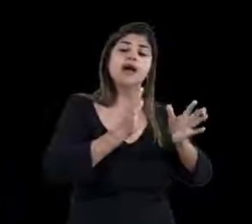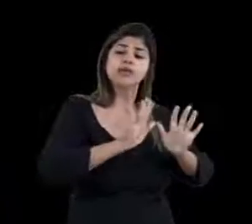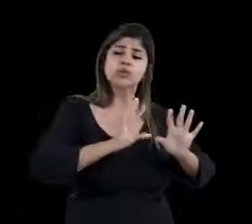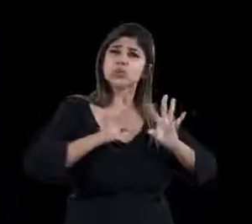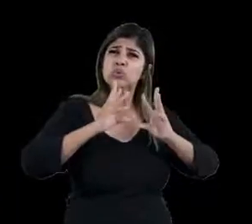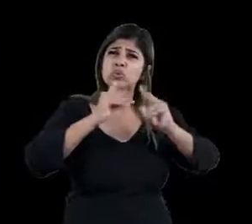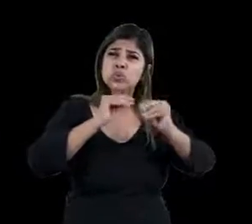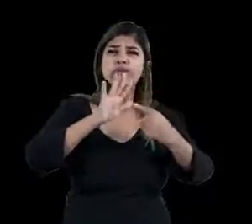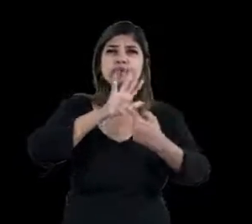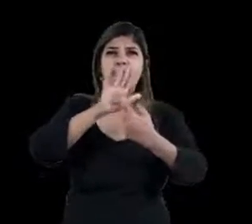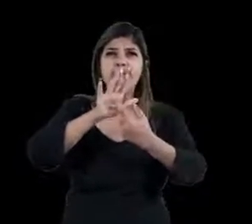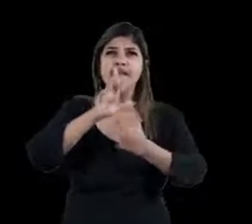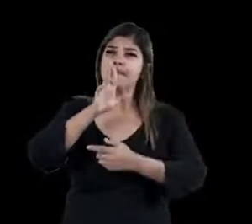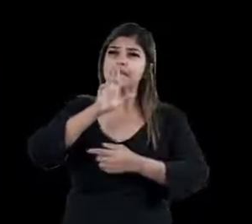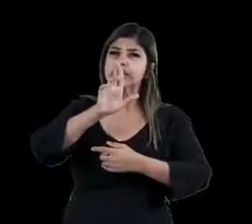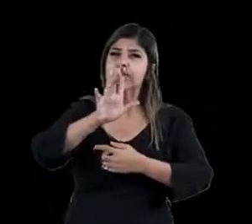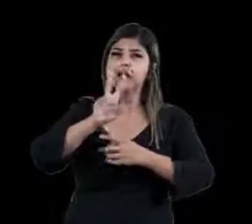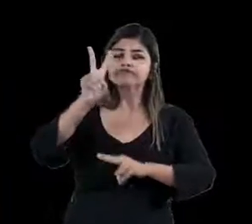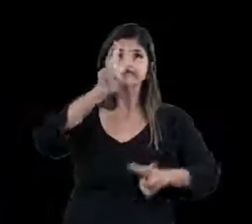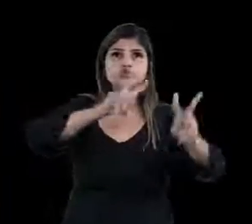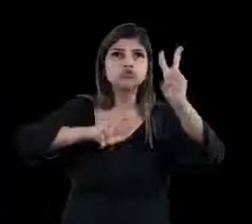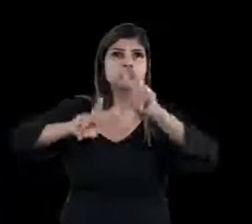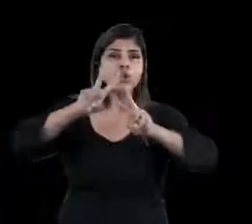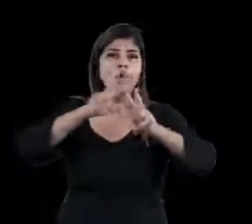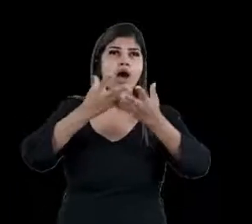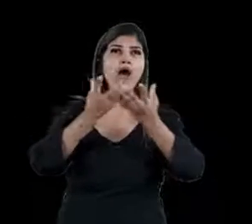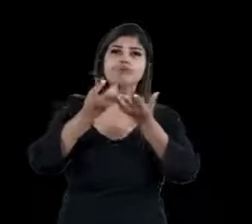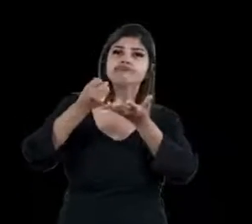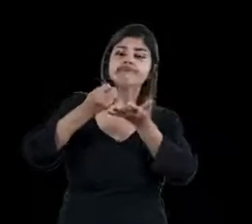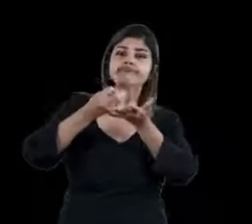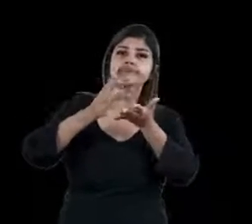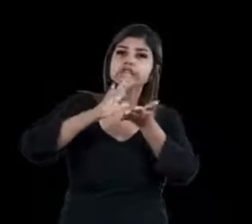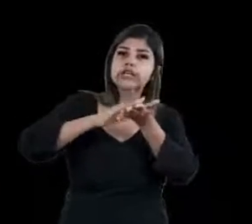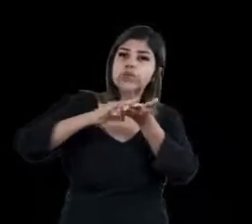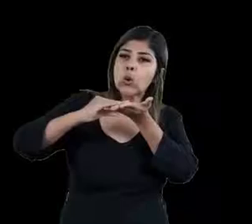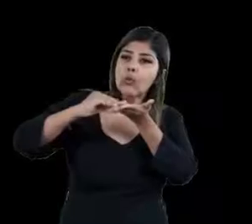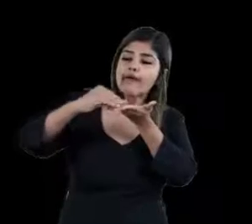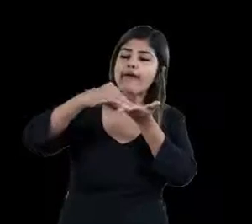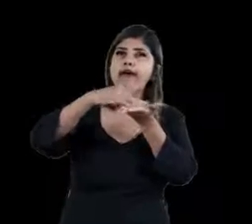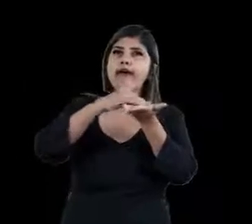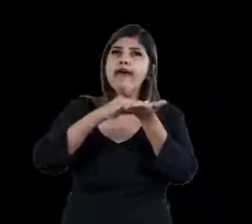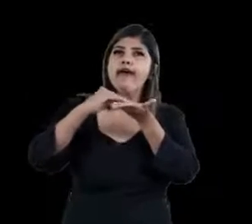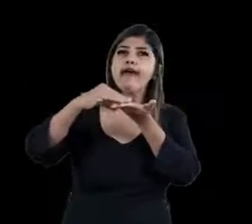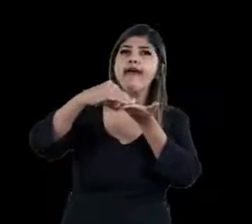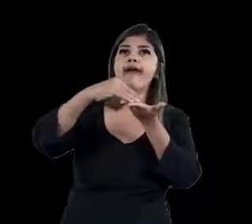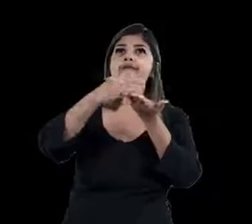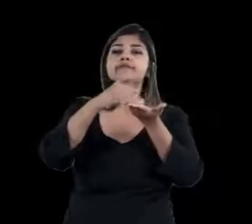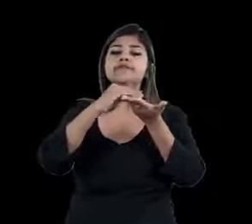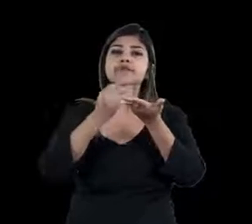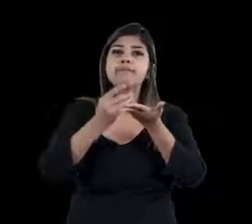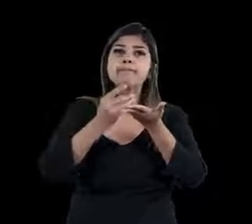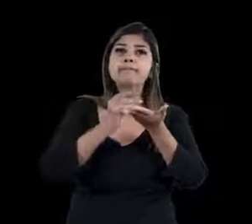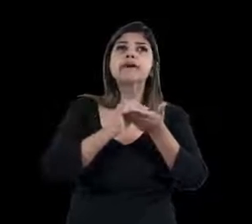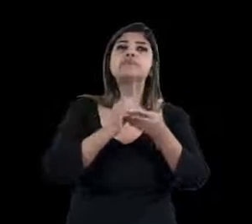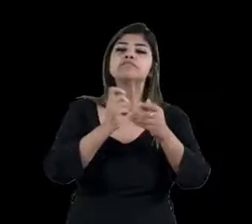Right after that, they put the cups into the freezer. Later, they go back to the freezer to get the cups.